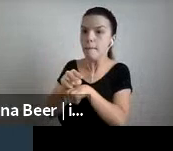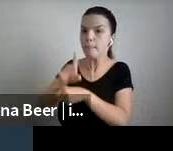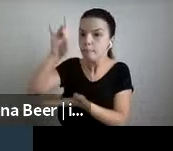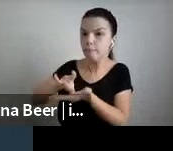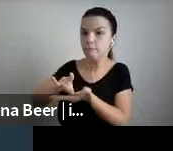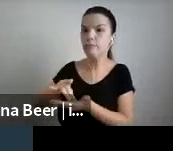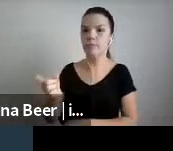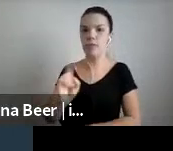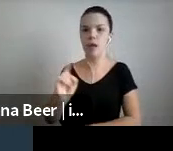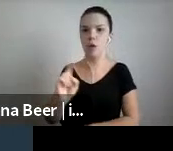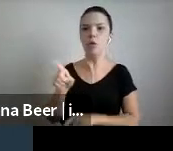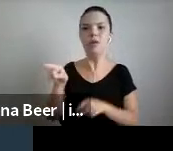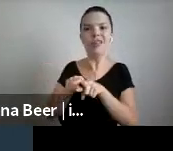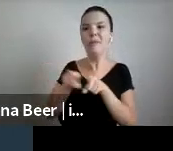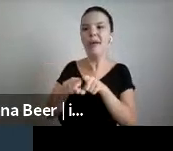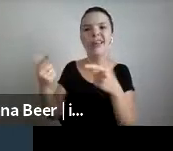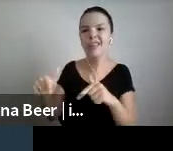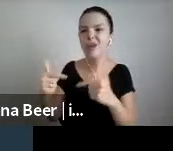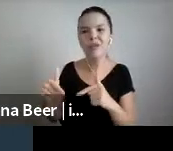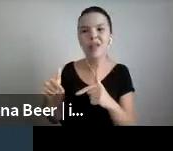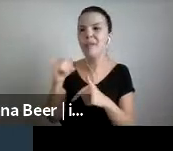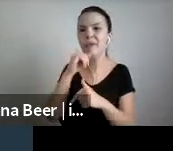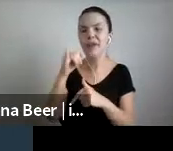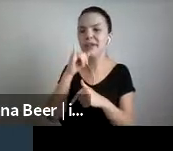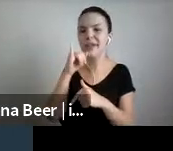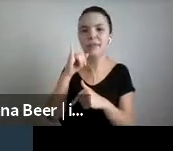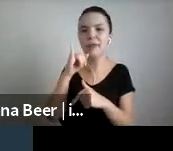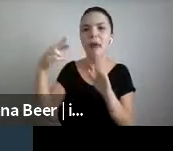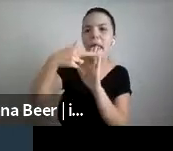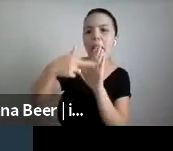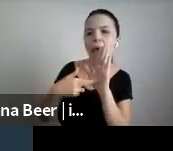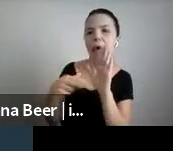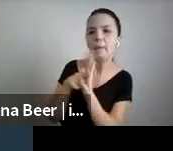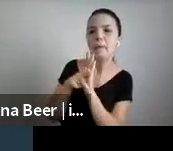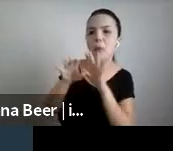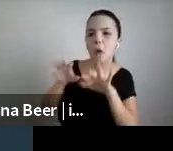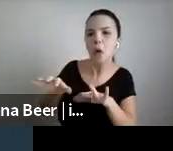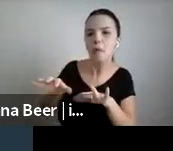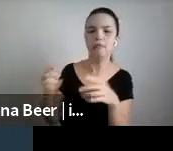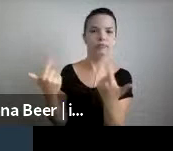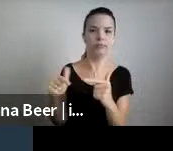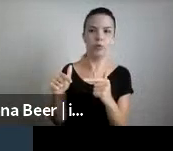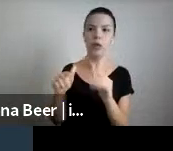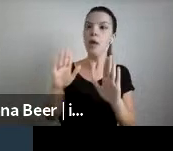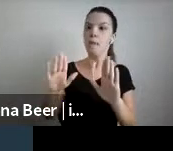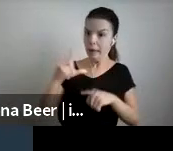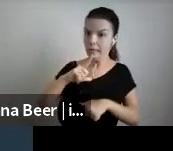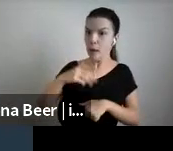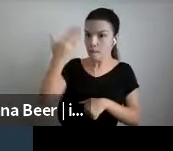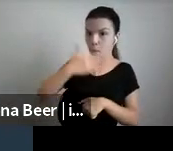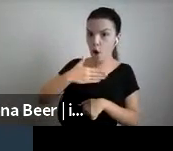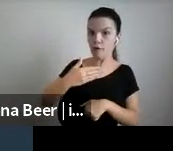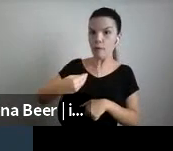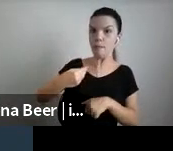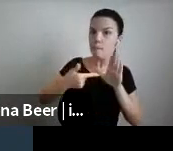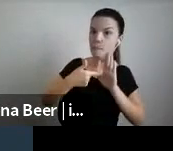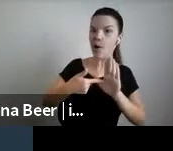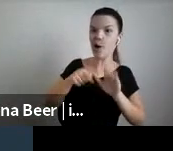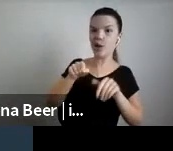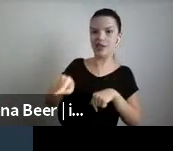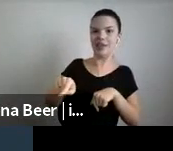the basis of management considerations. They're evidence-driven, and it's a